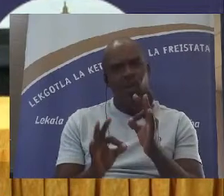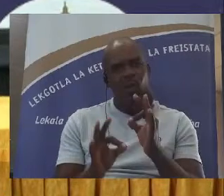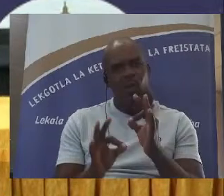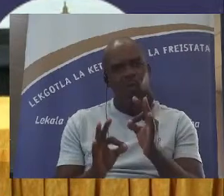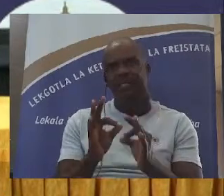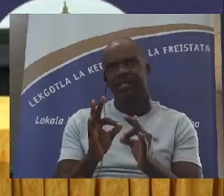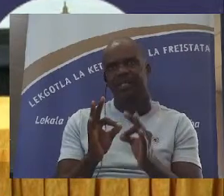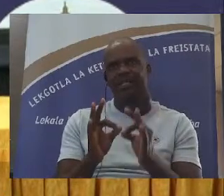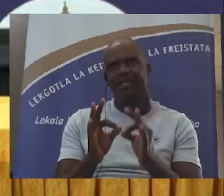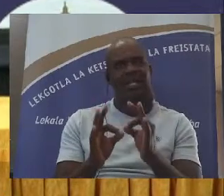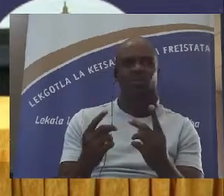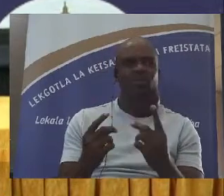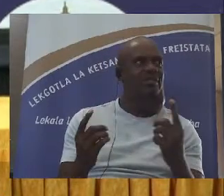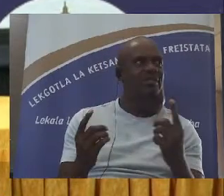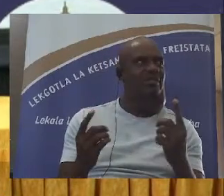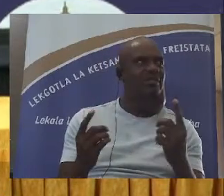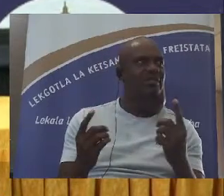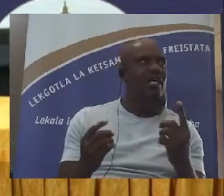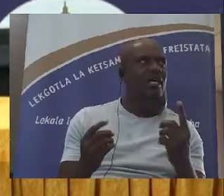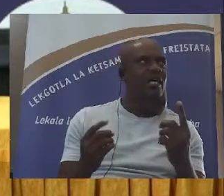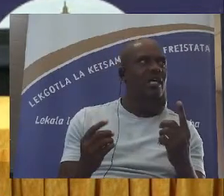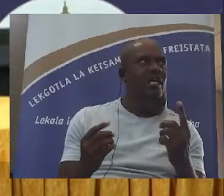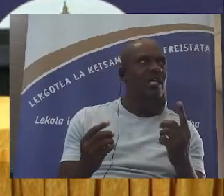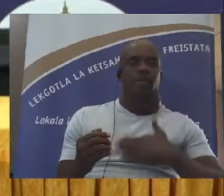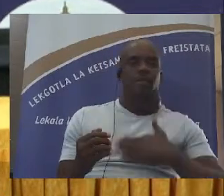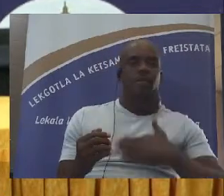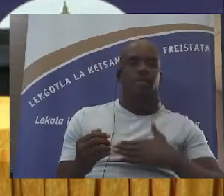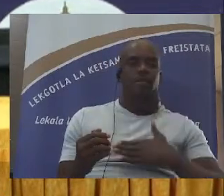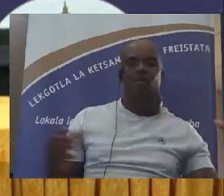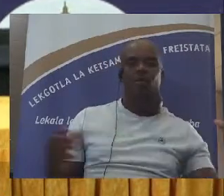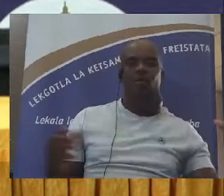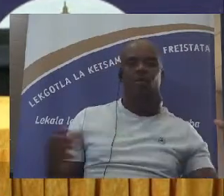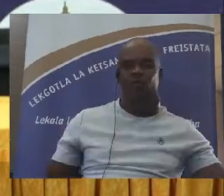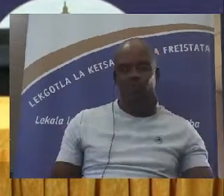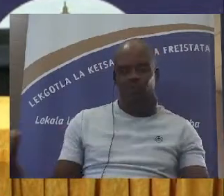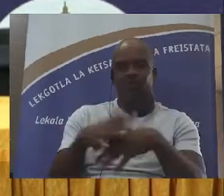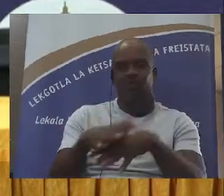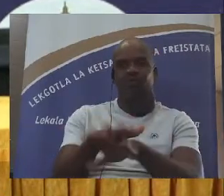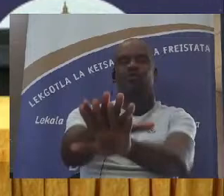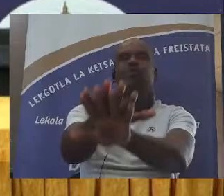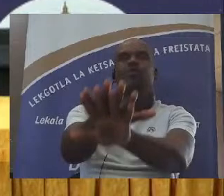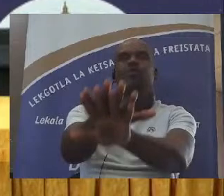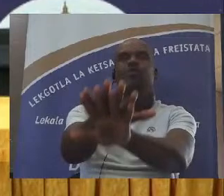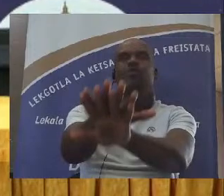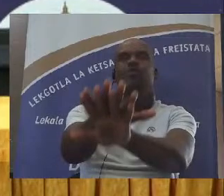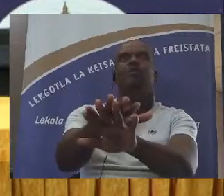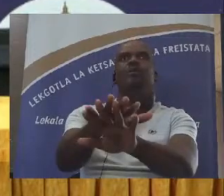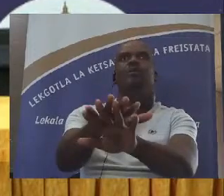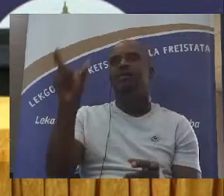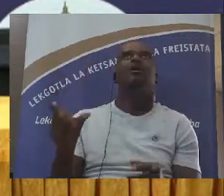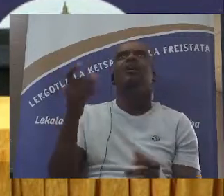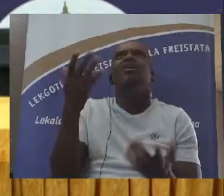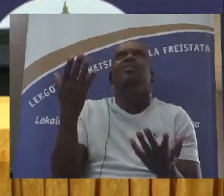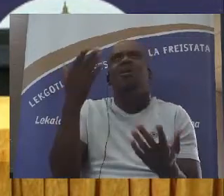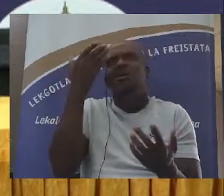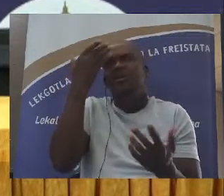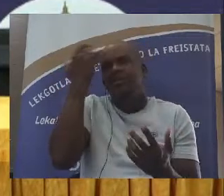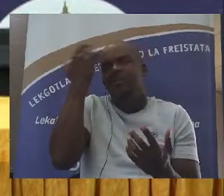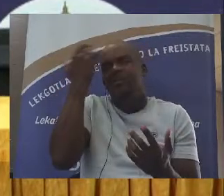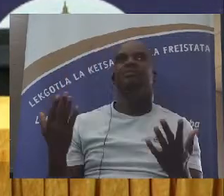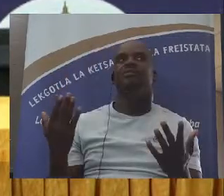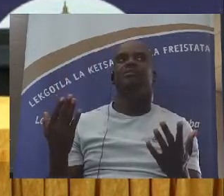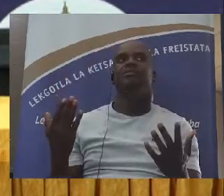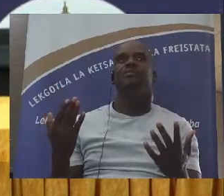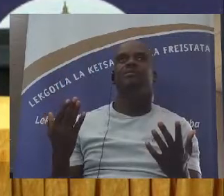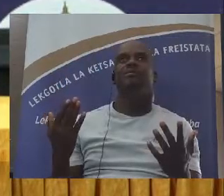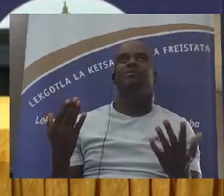here that have said, I don't know. Hakere kilo batla assistance here funding, I'm taken from